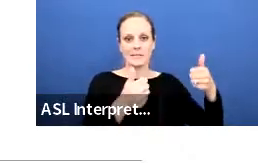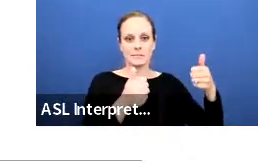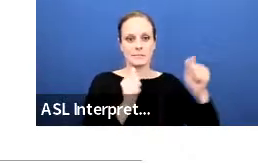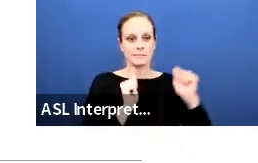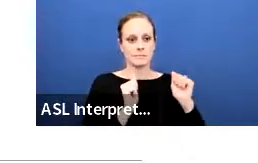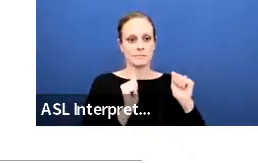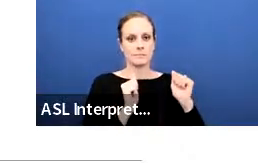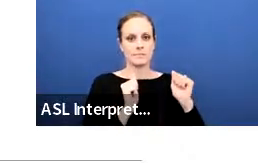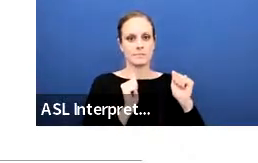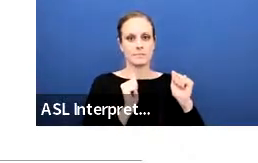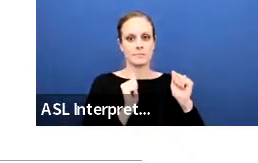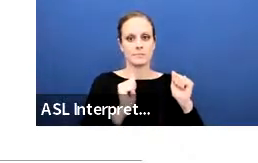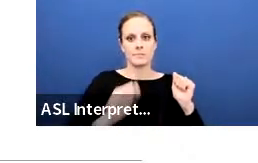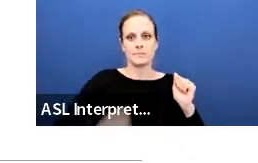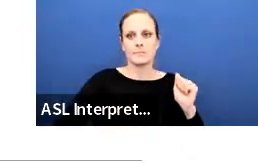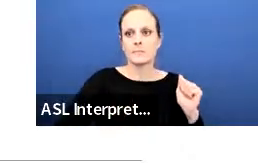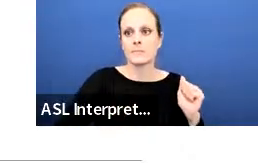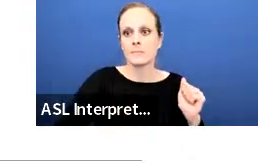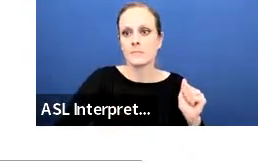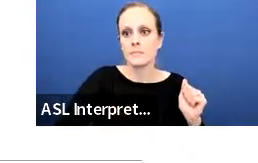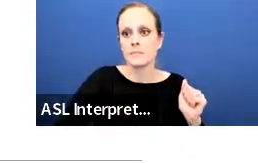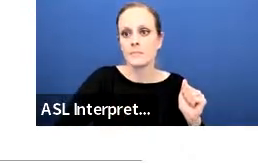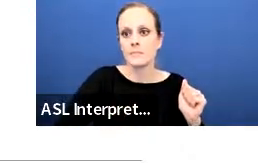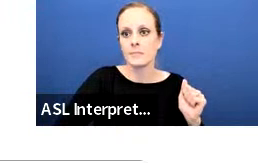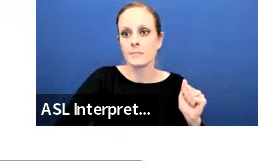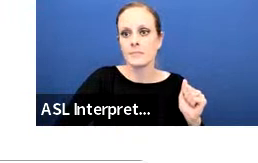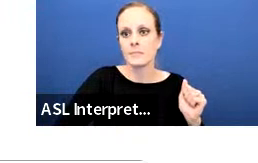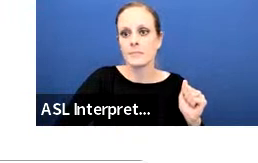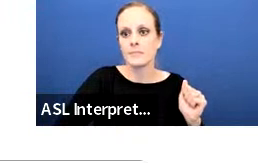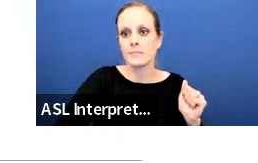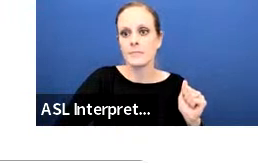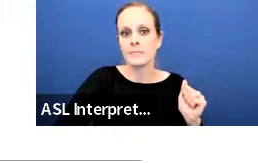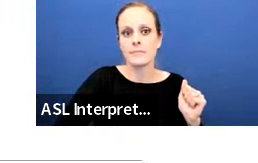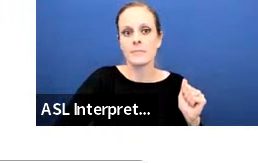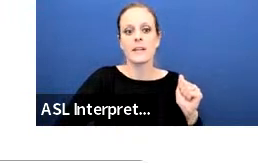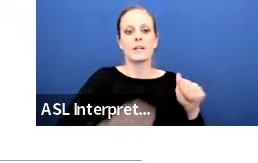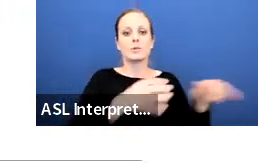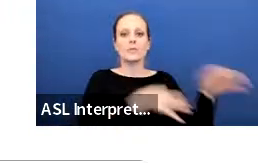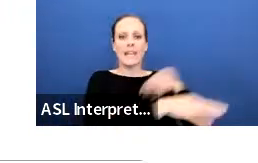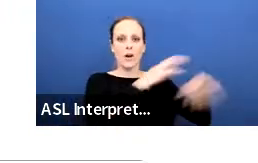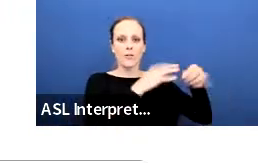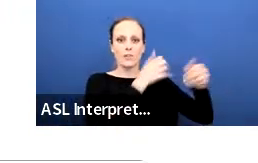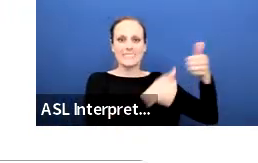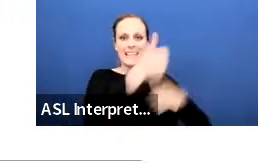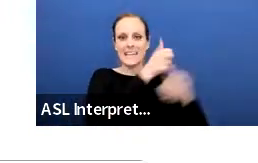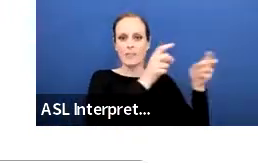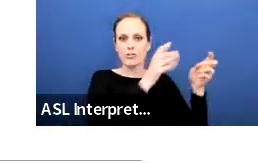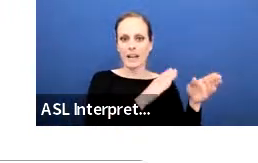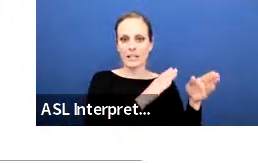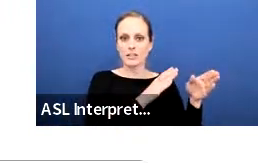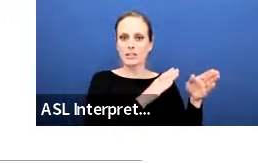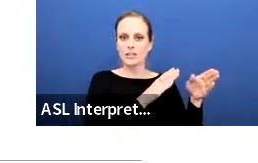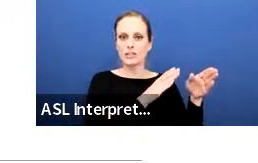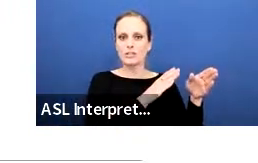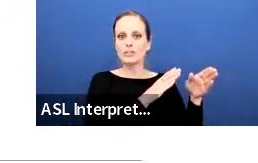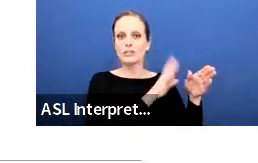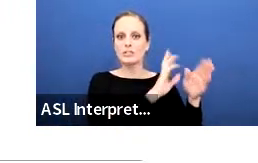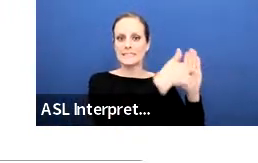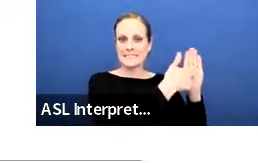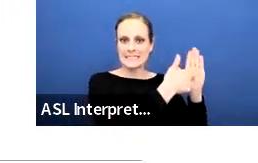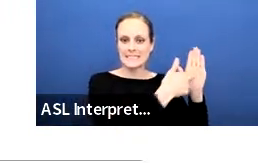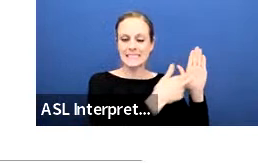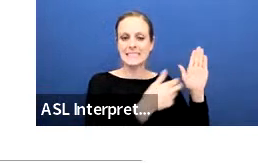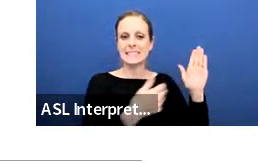the Alameda County Coalition for Fair Redistricting, and I was